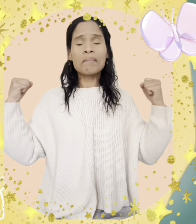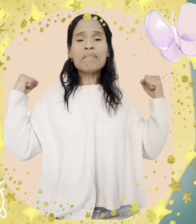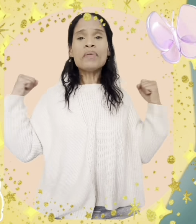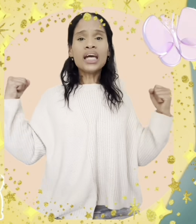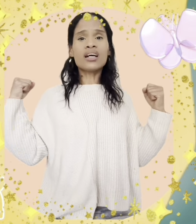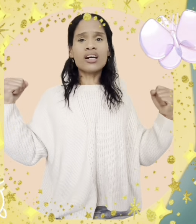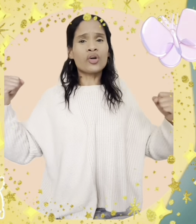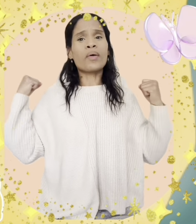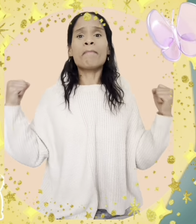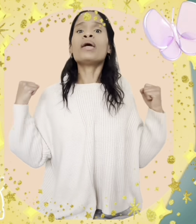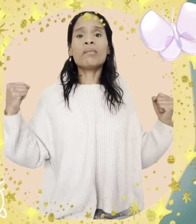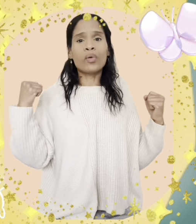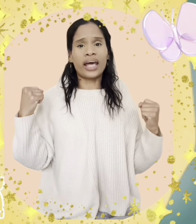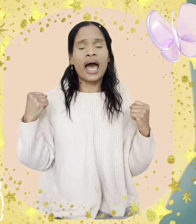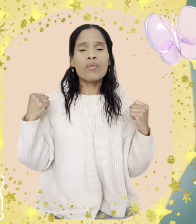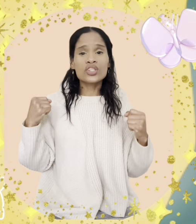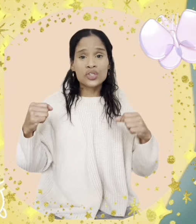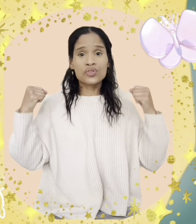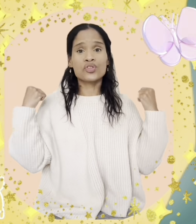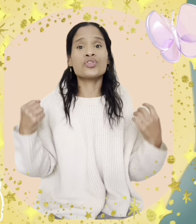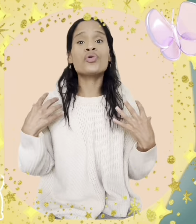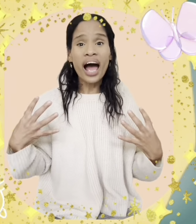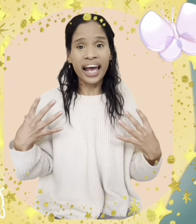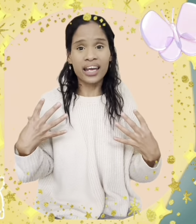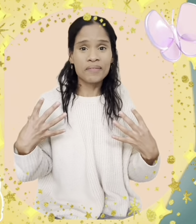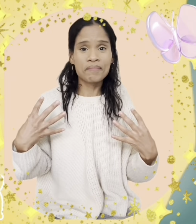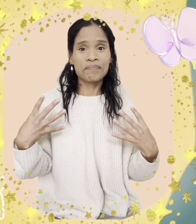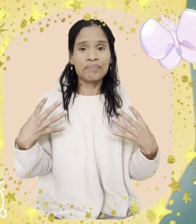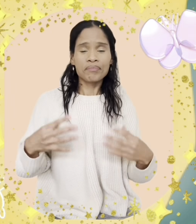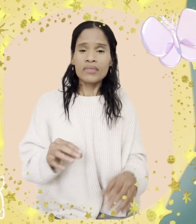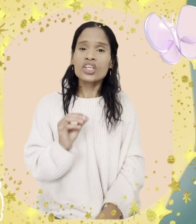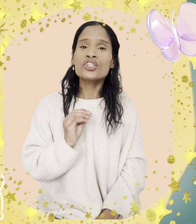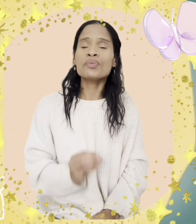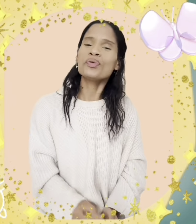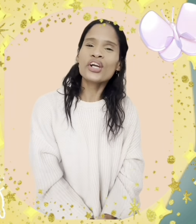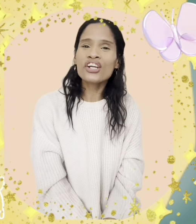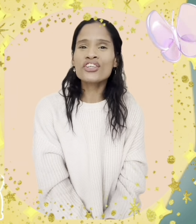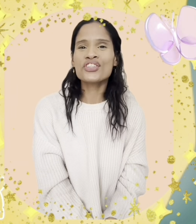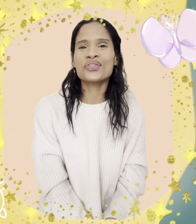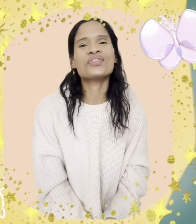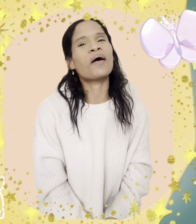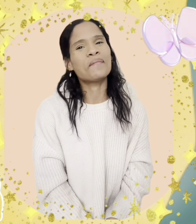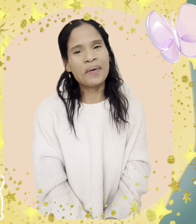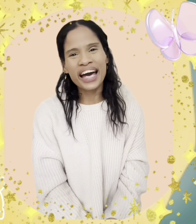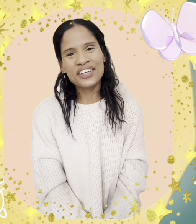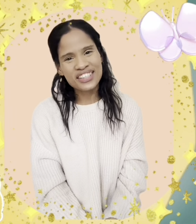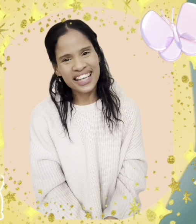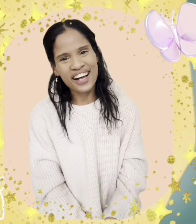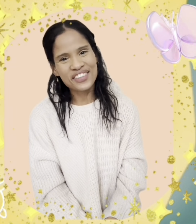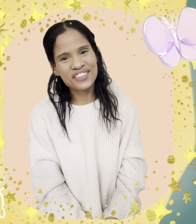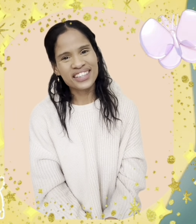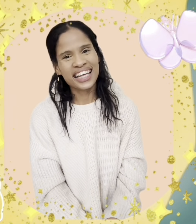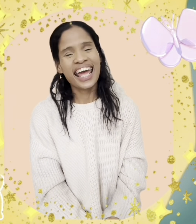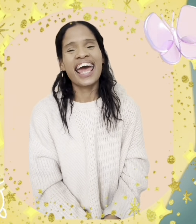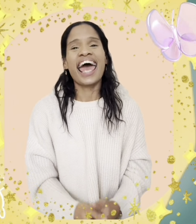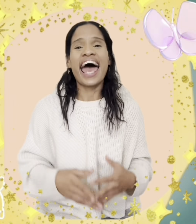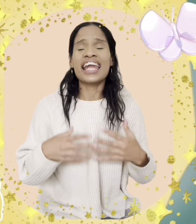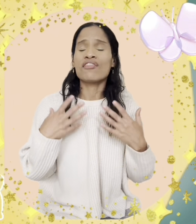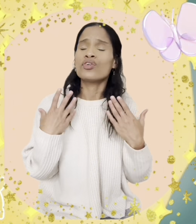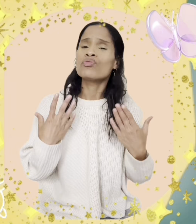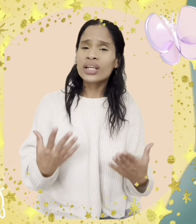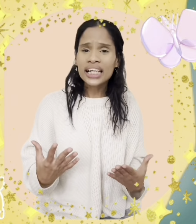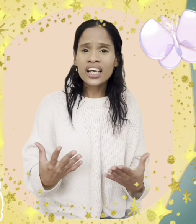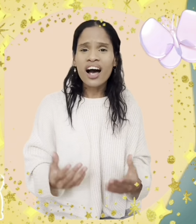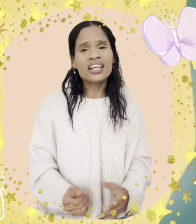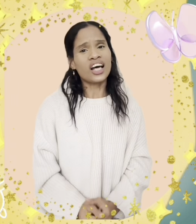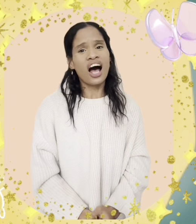yourself, like a big girl or a big boy. I want you to try to put on your shoes by yourself. And